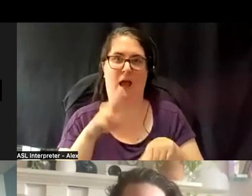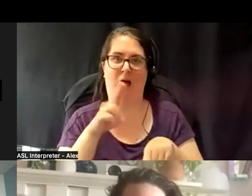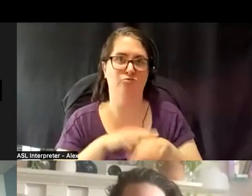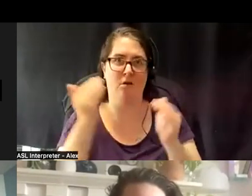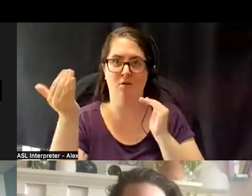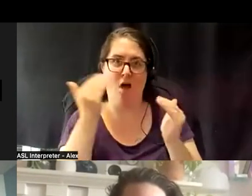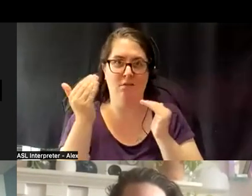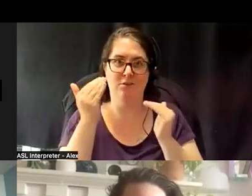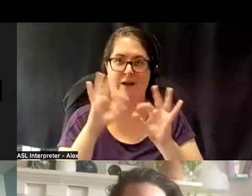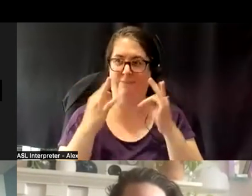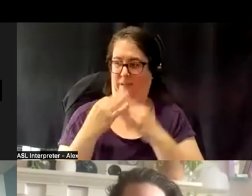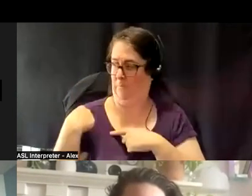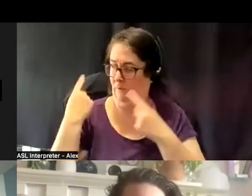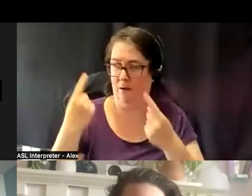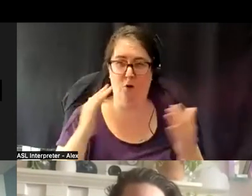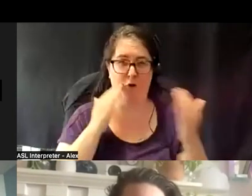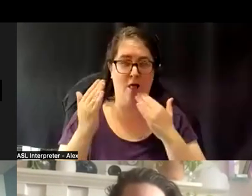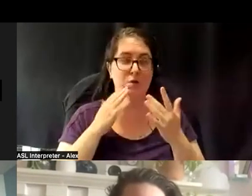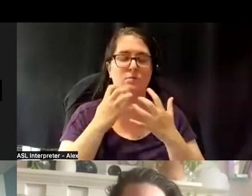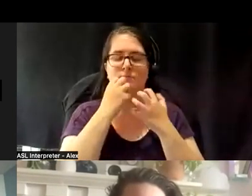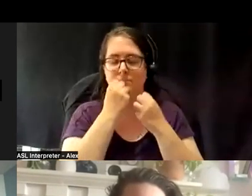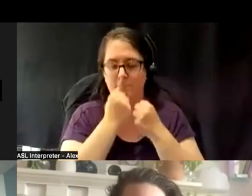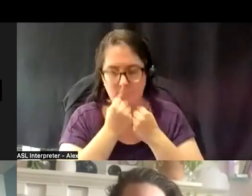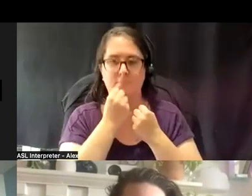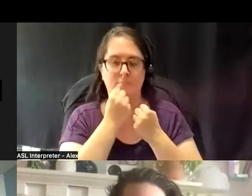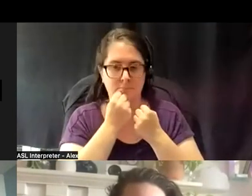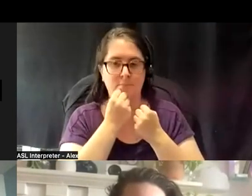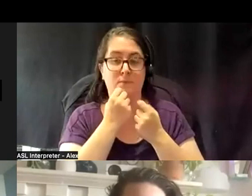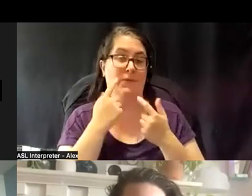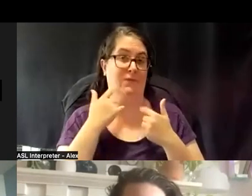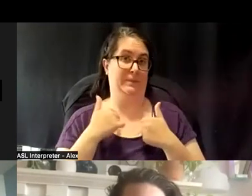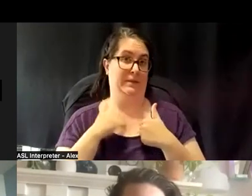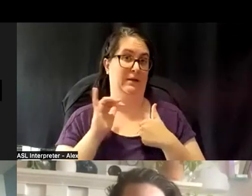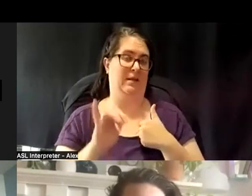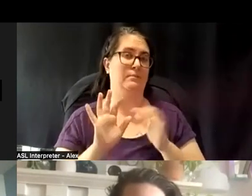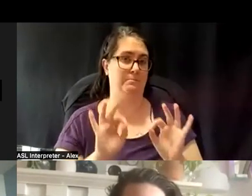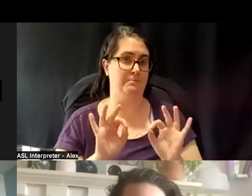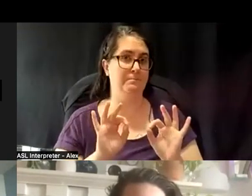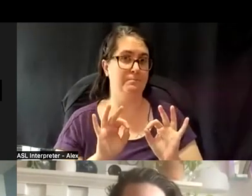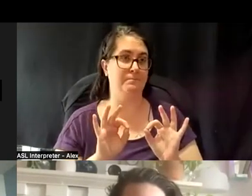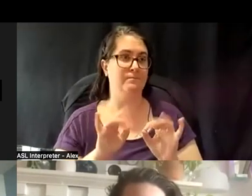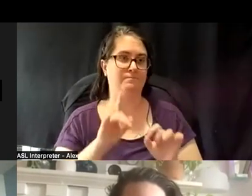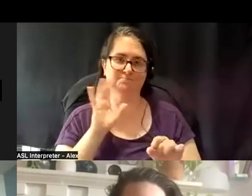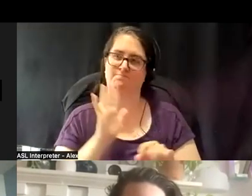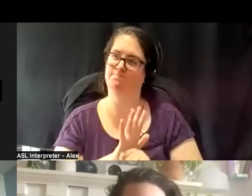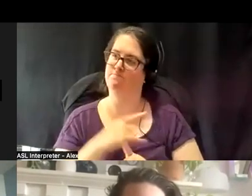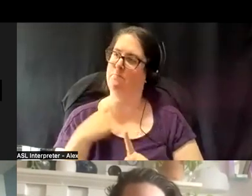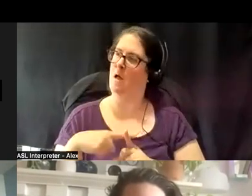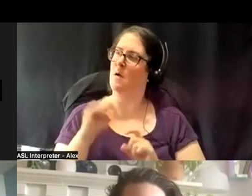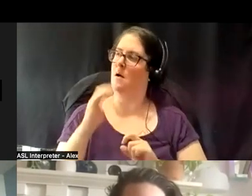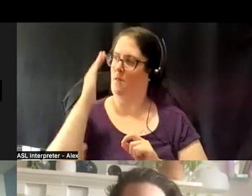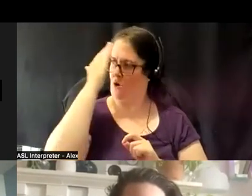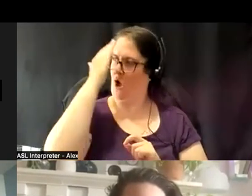so much value in it and there's so much depth to it. So for me, that is the returning, the affirmation of our